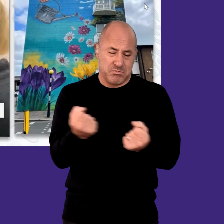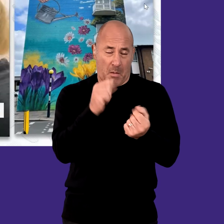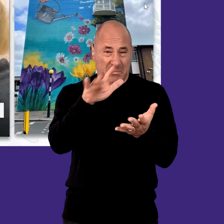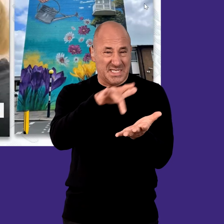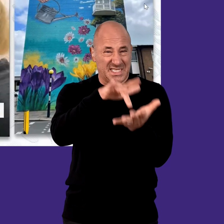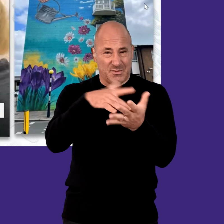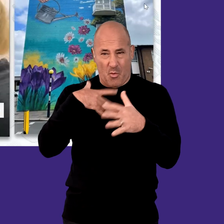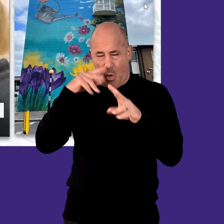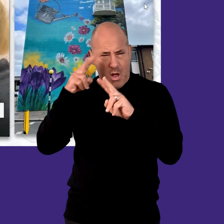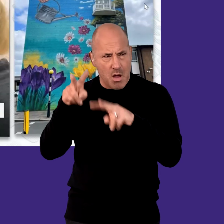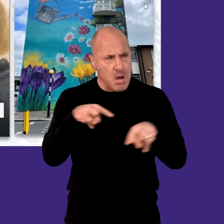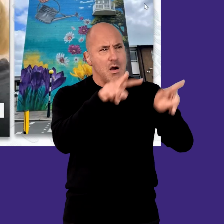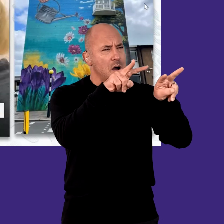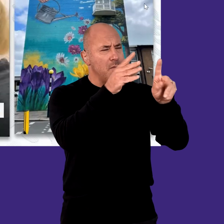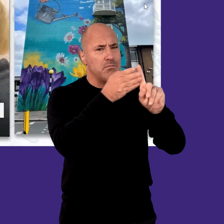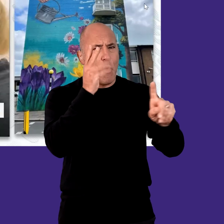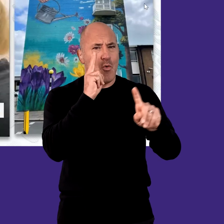then it